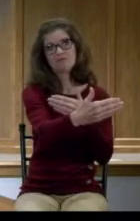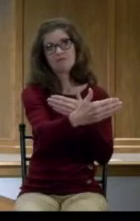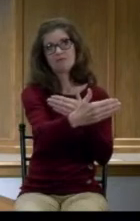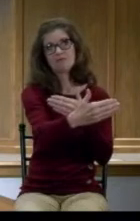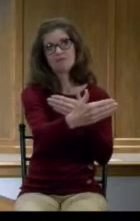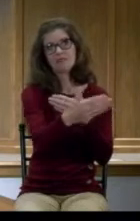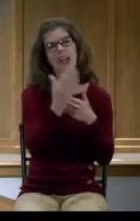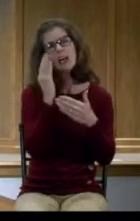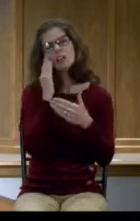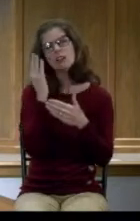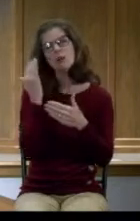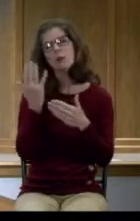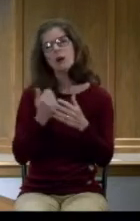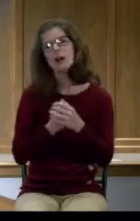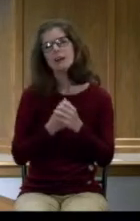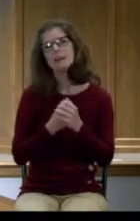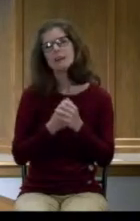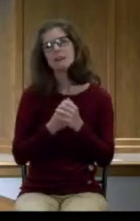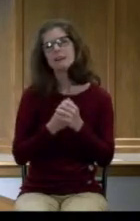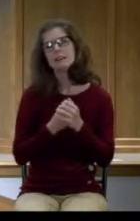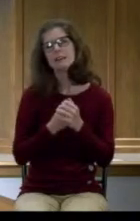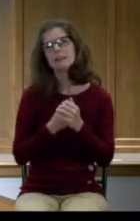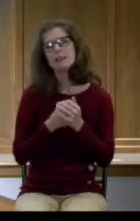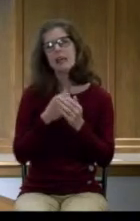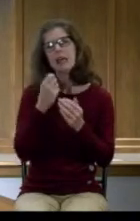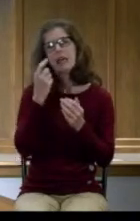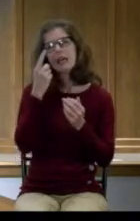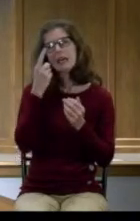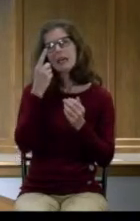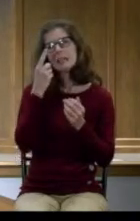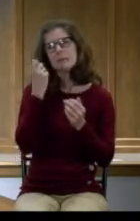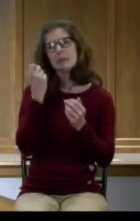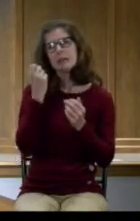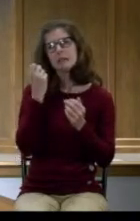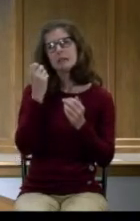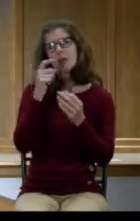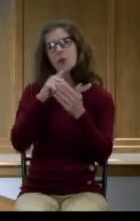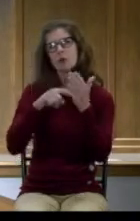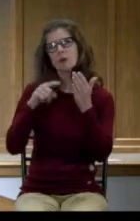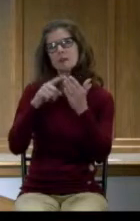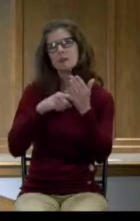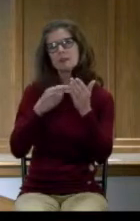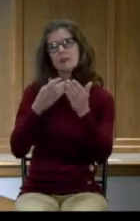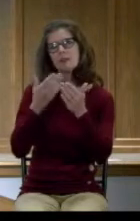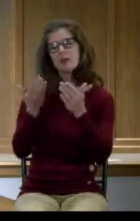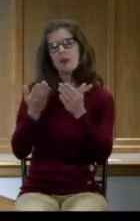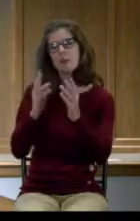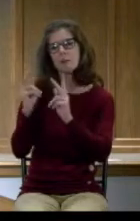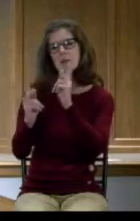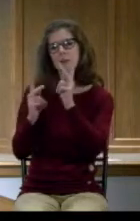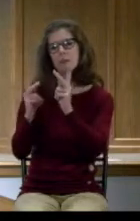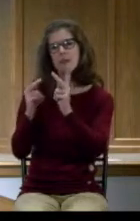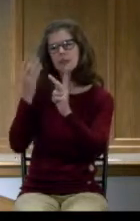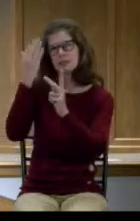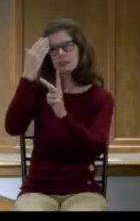that? It's because criticism from people that know me the least